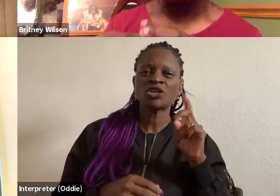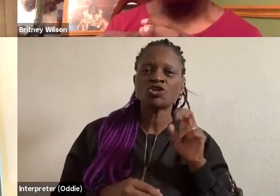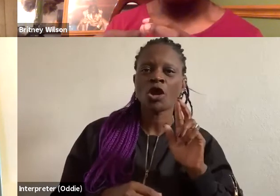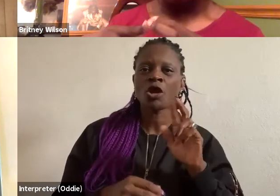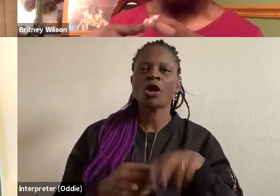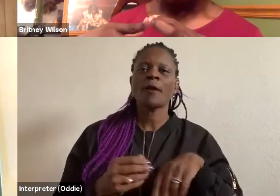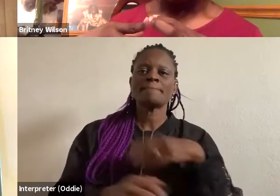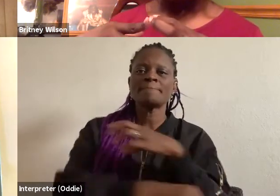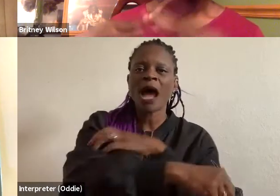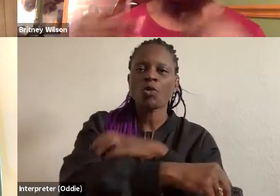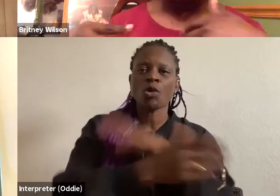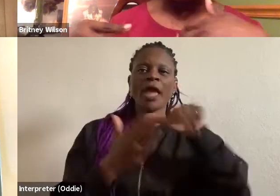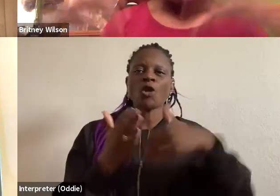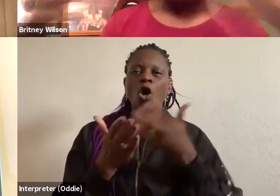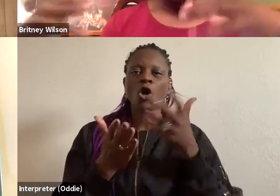And so